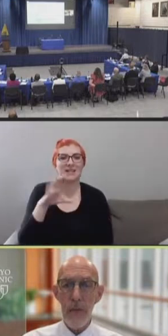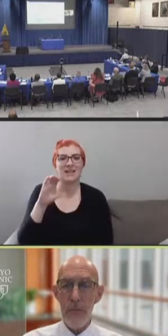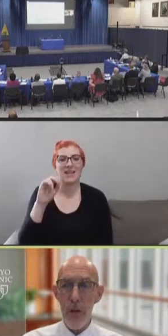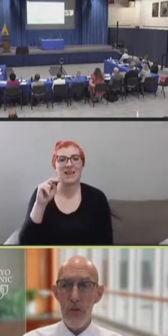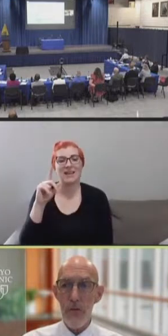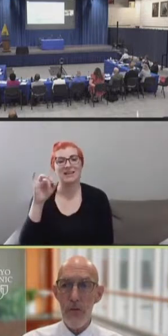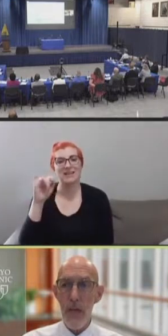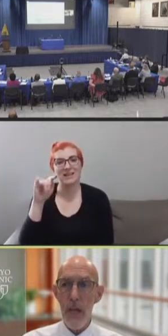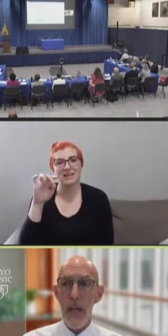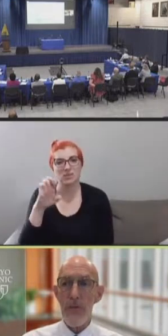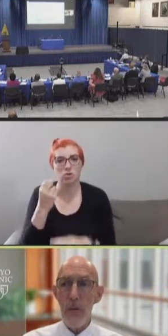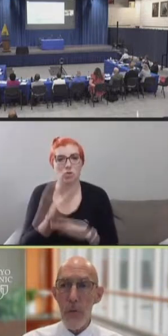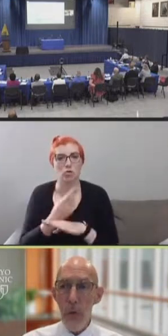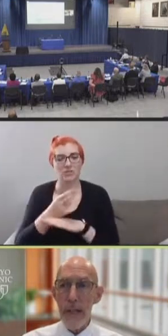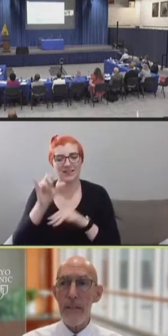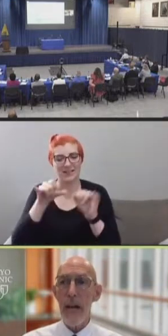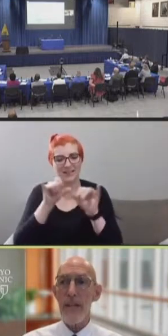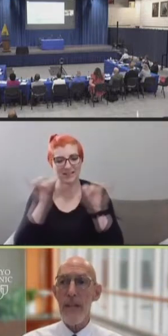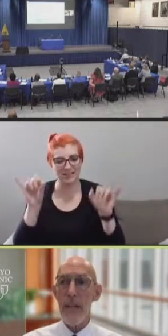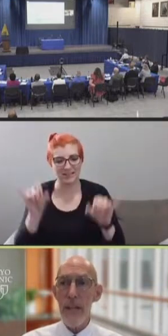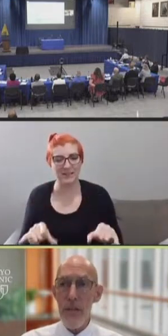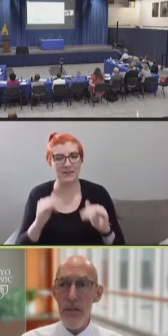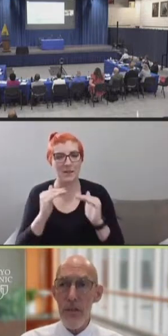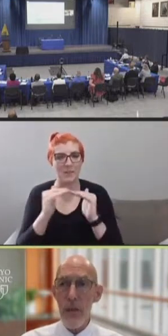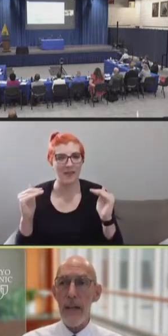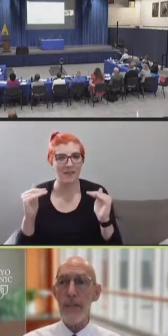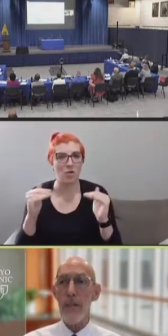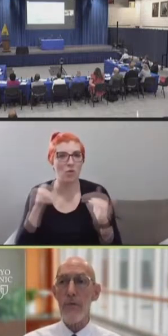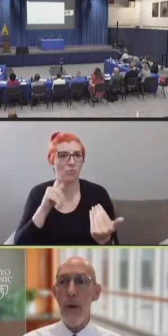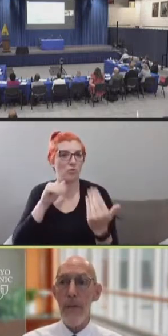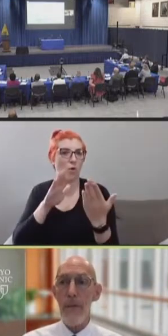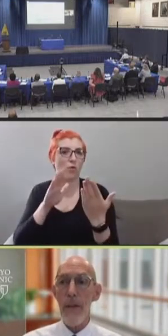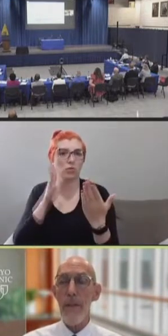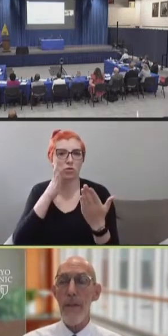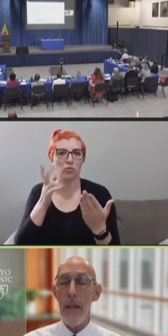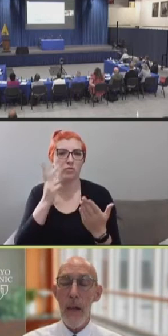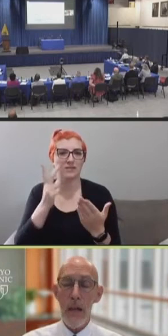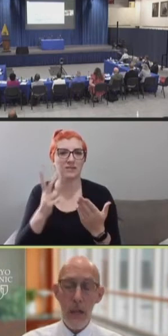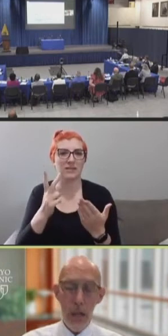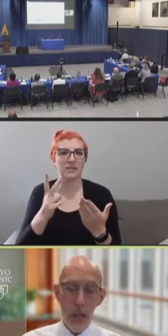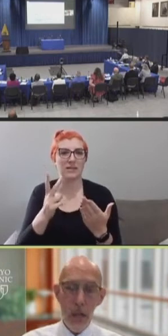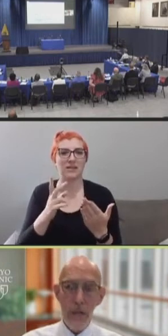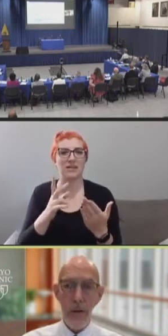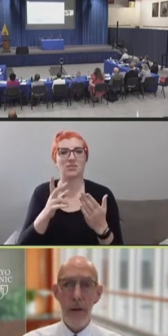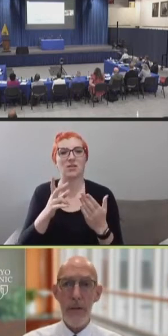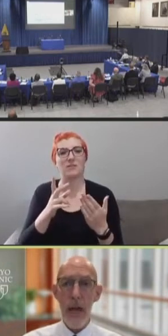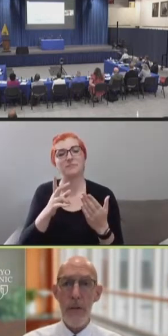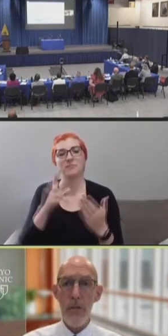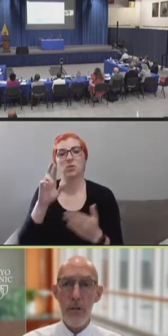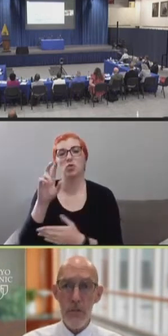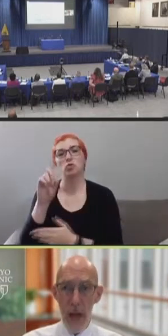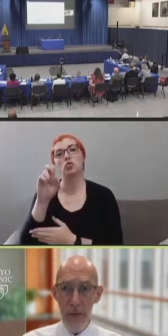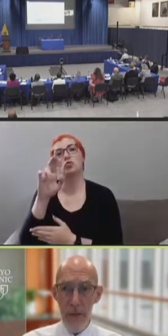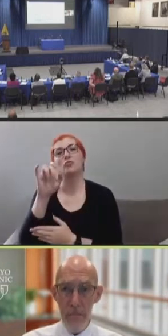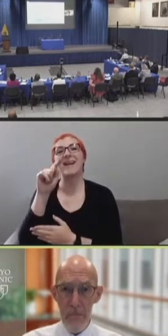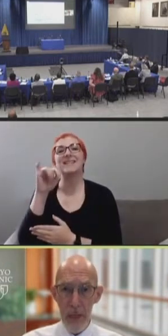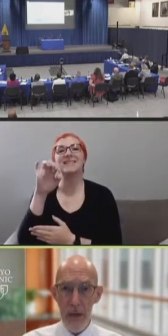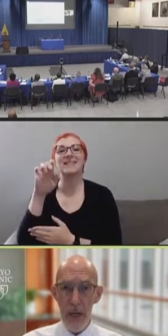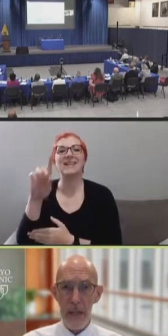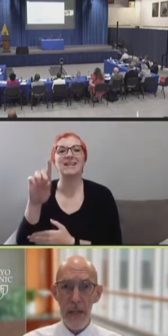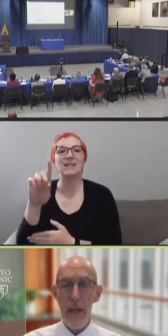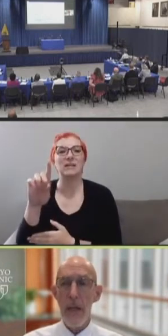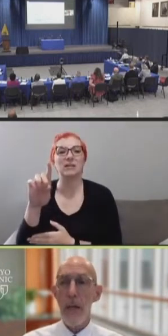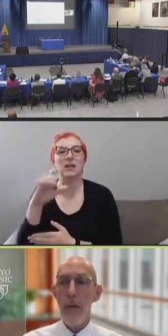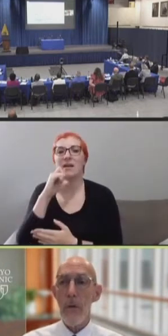level approach, and you'll recognize that it is a directed rather than the current paradigm, which is rather